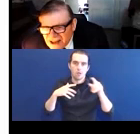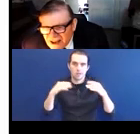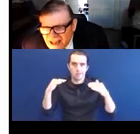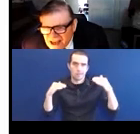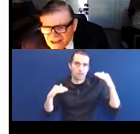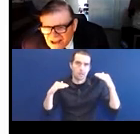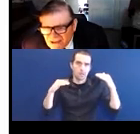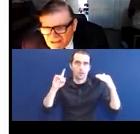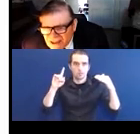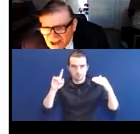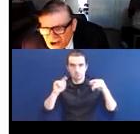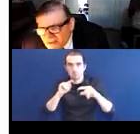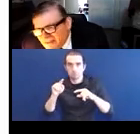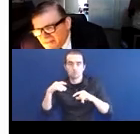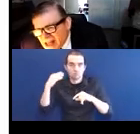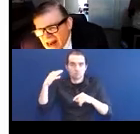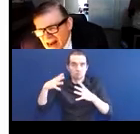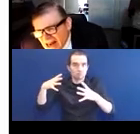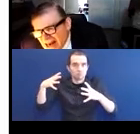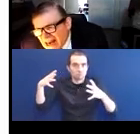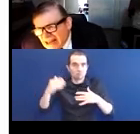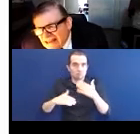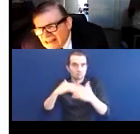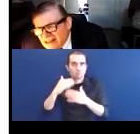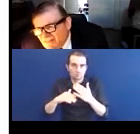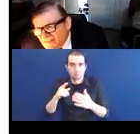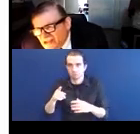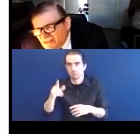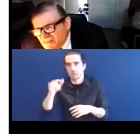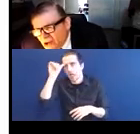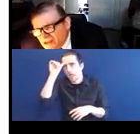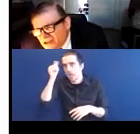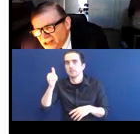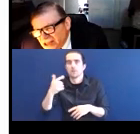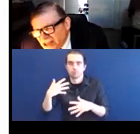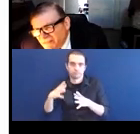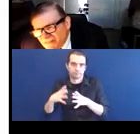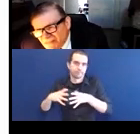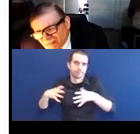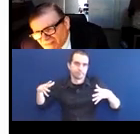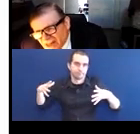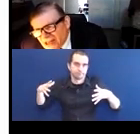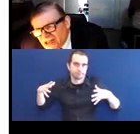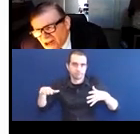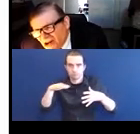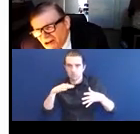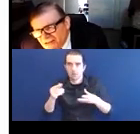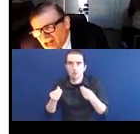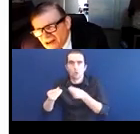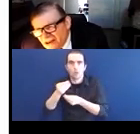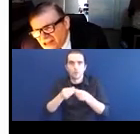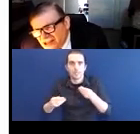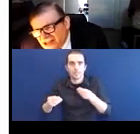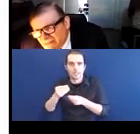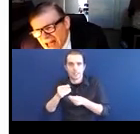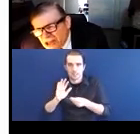of India in terms of its economy. And over to the east of